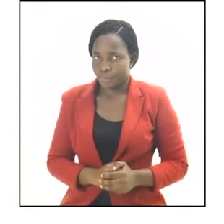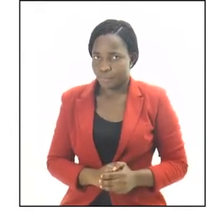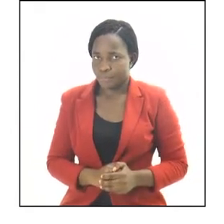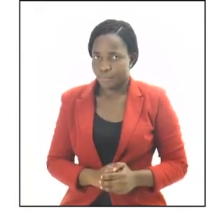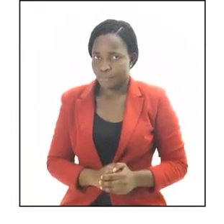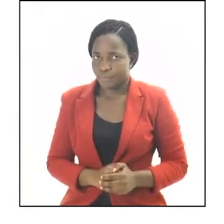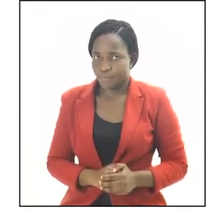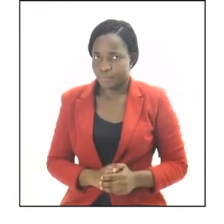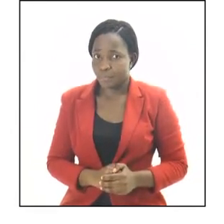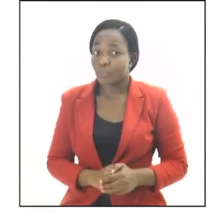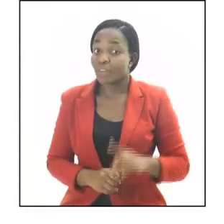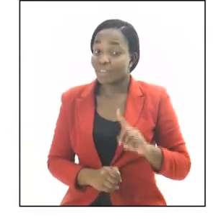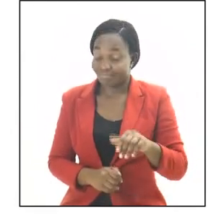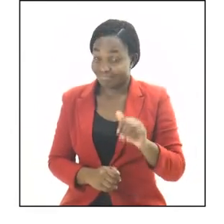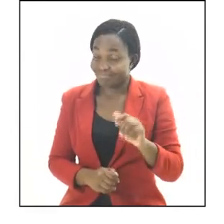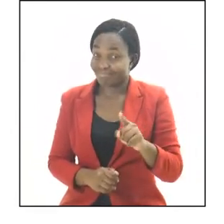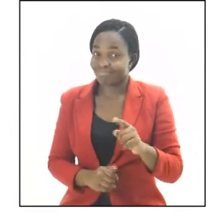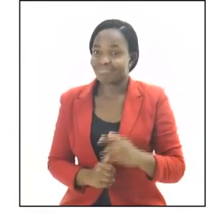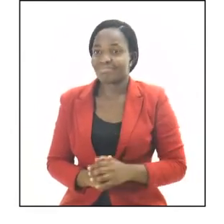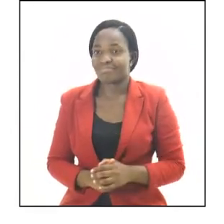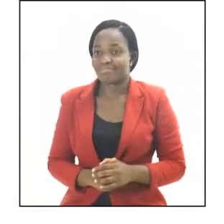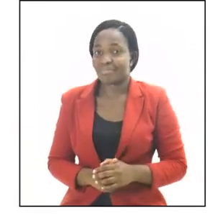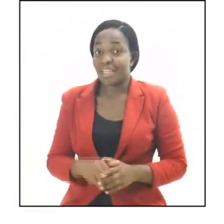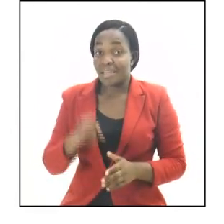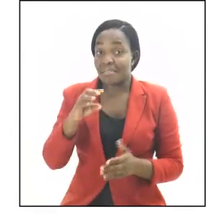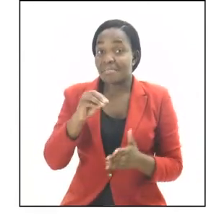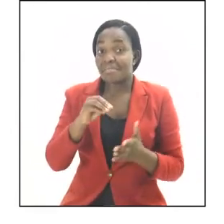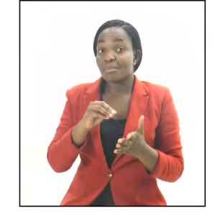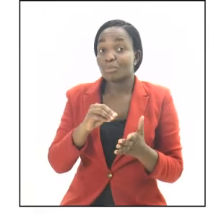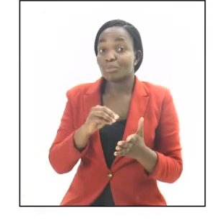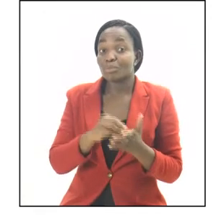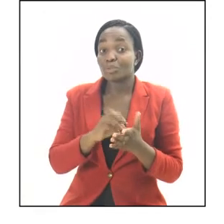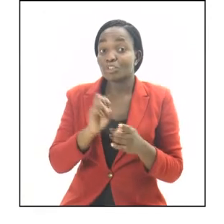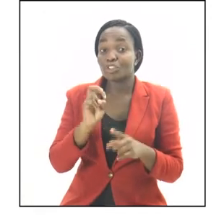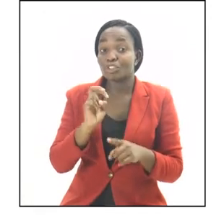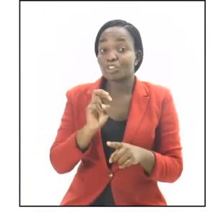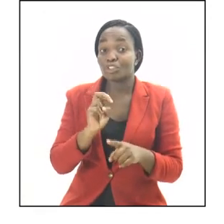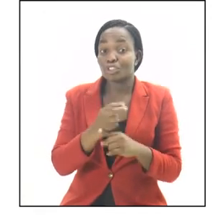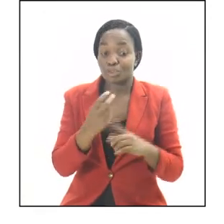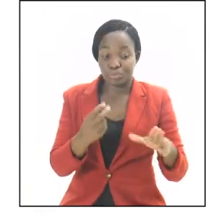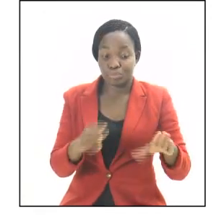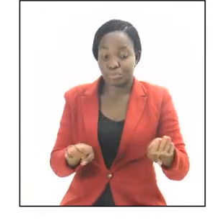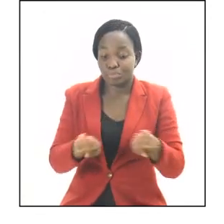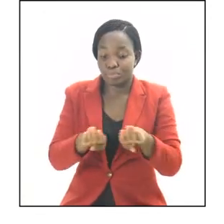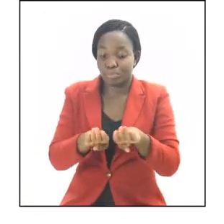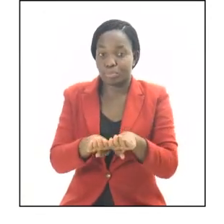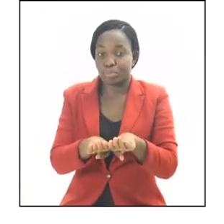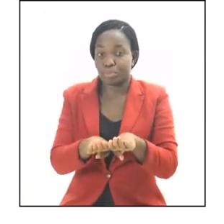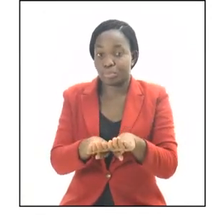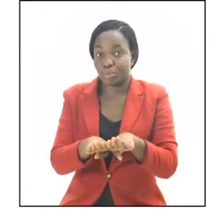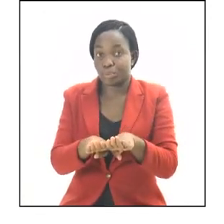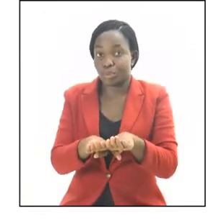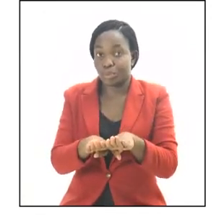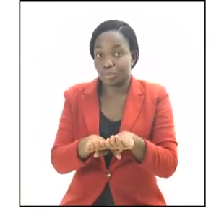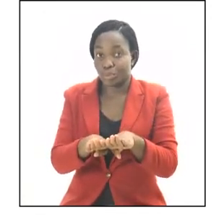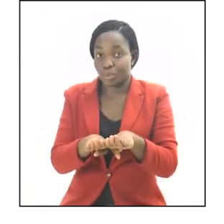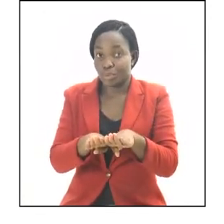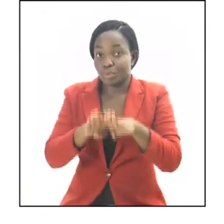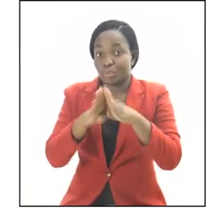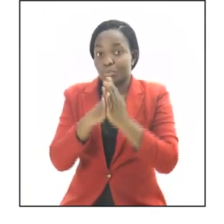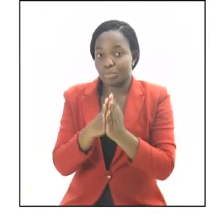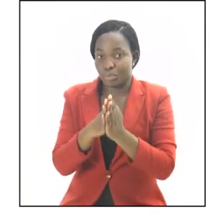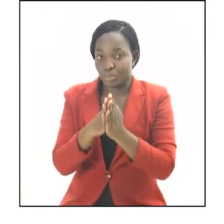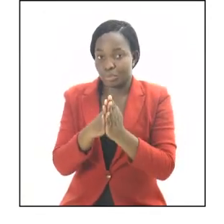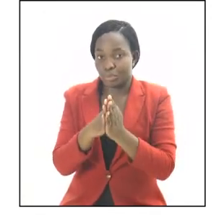This is so cool. When we put the second trapezium next to the first one, flipped upside down,